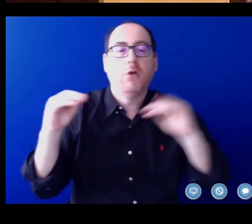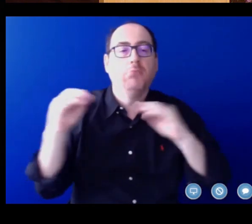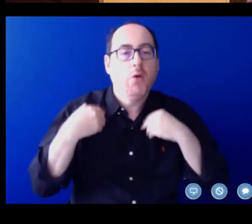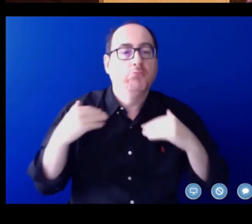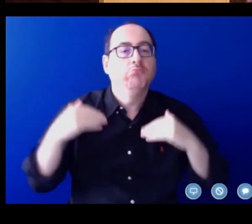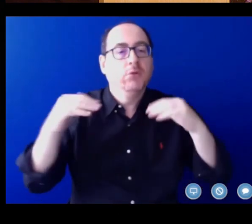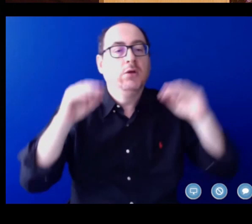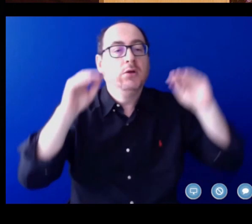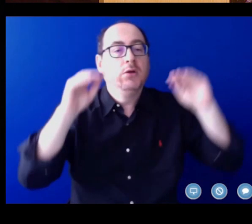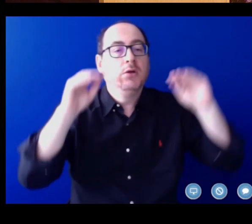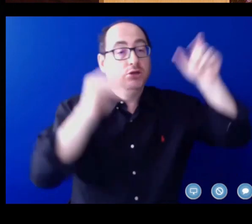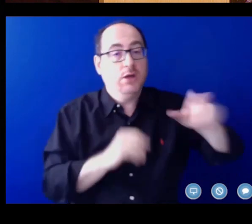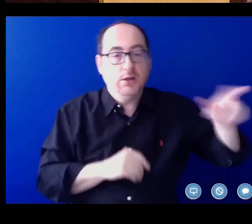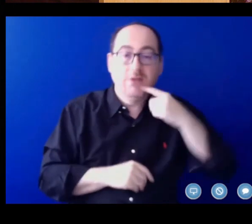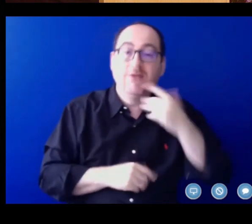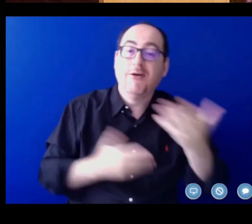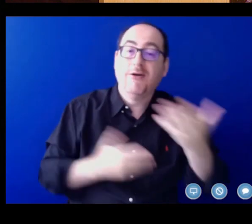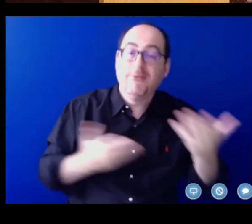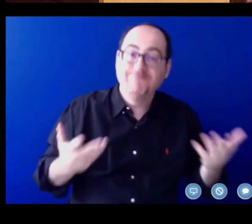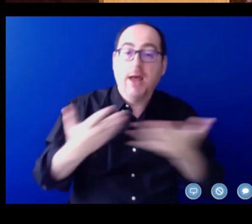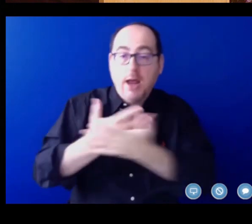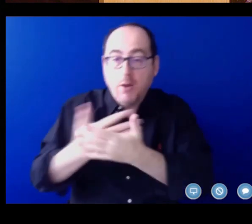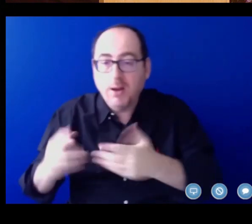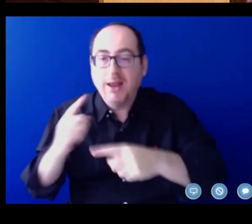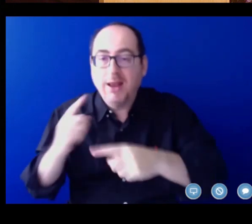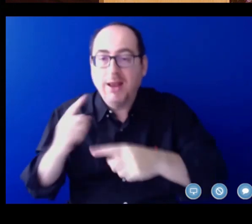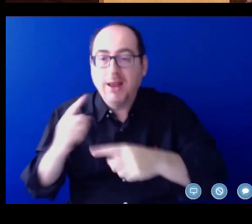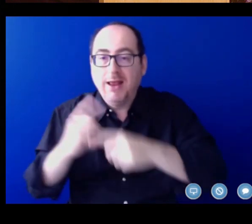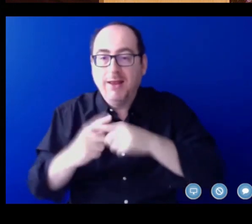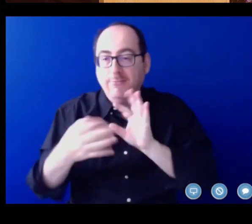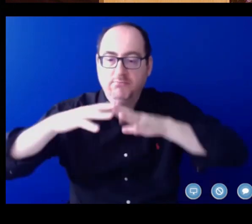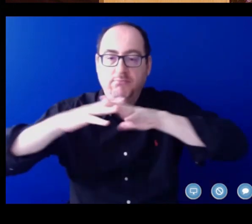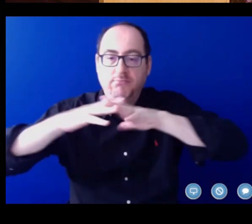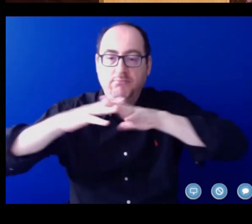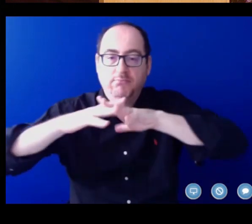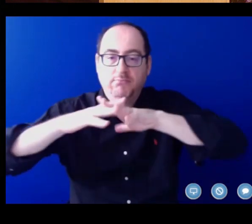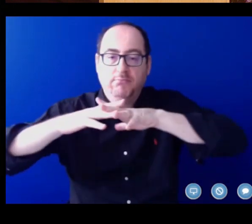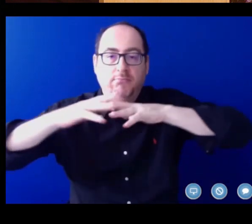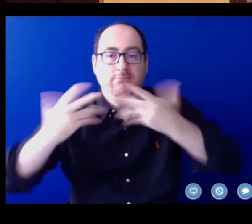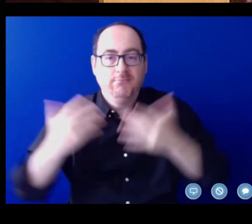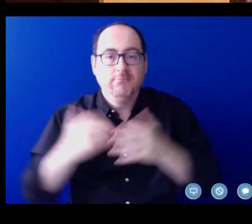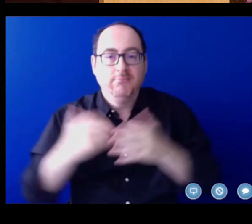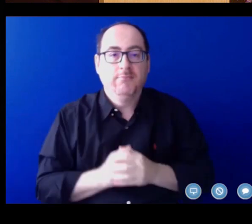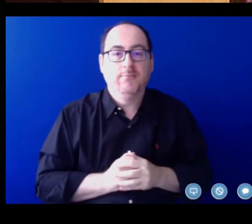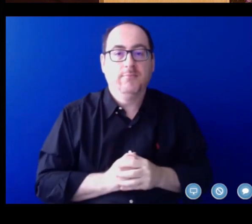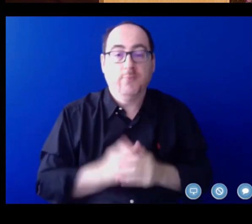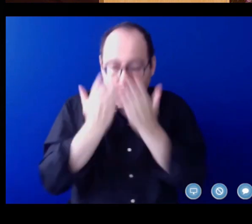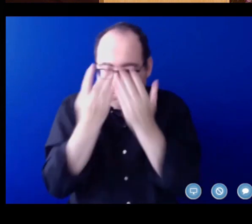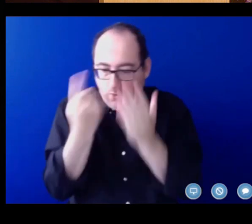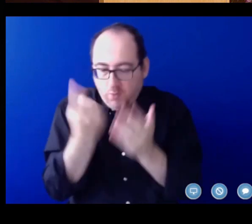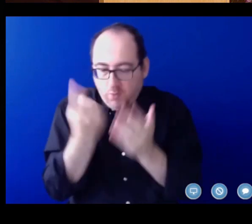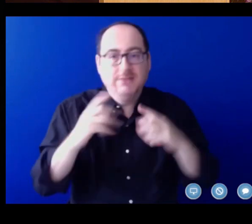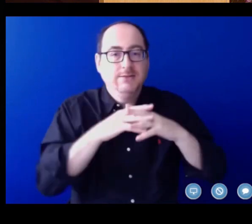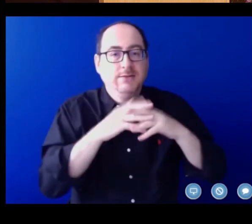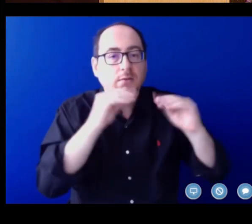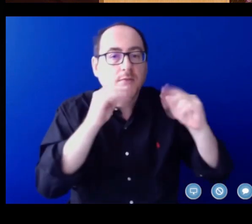and connections are so intertwined, which gets back to some of those frameworks we looked at, which suggest that we need to be